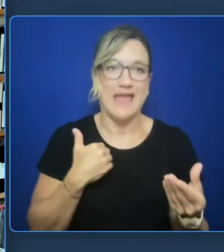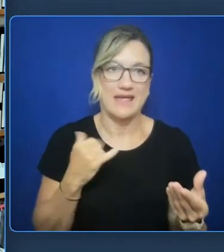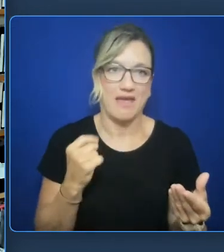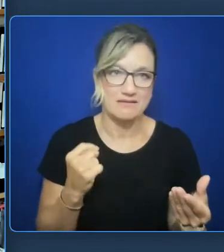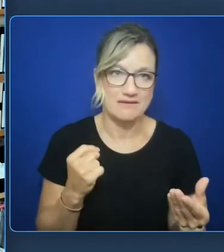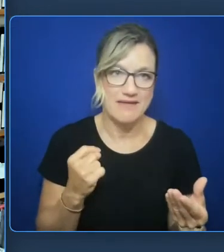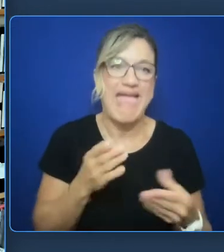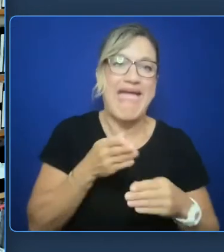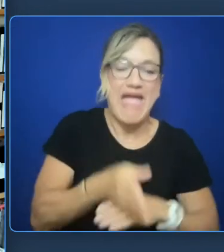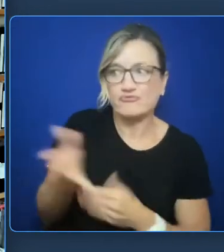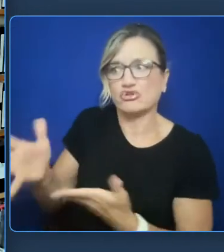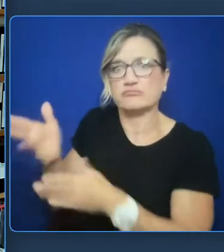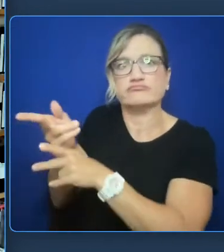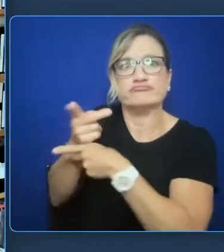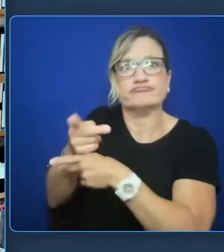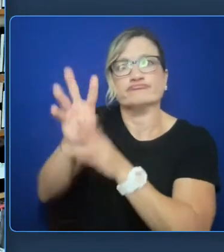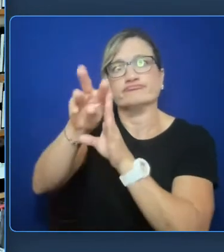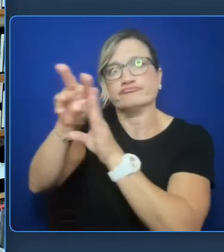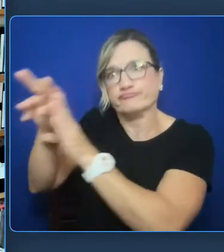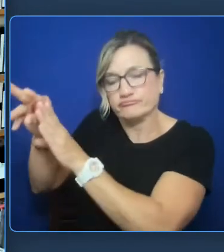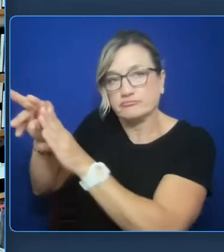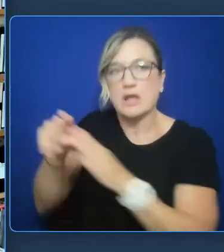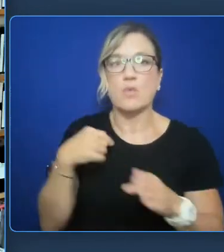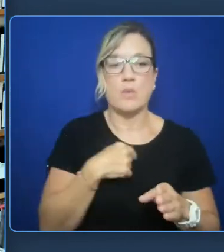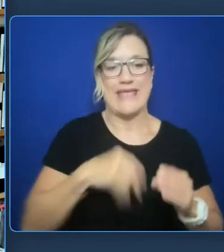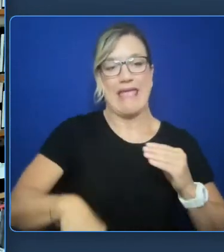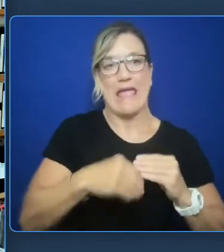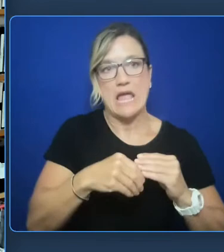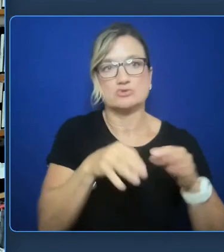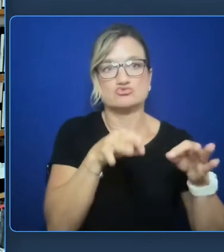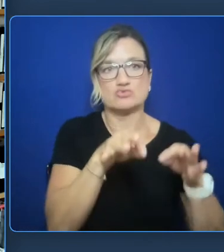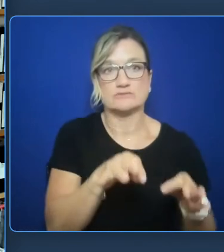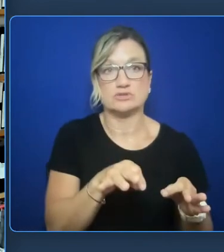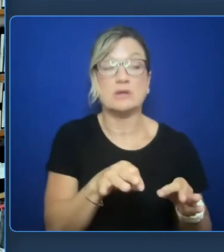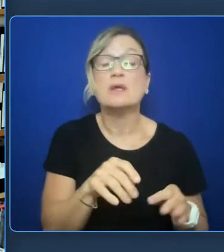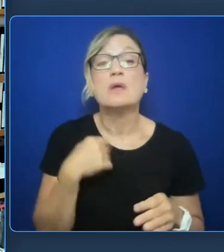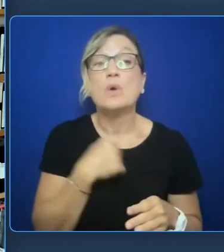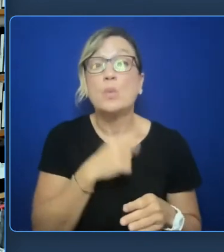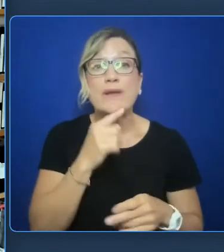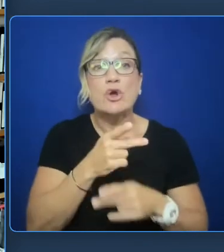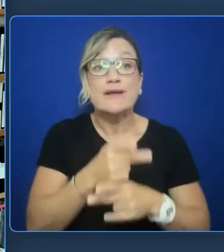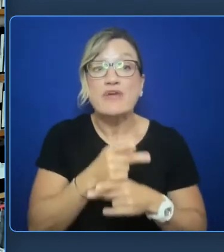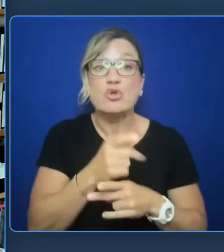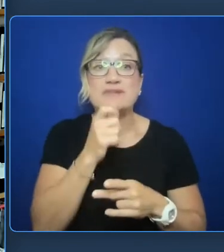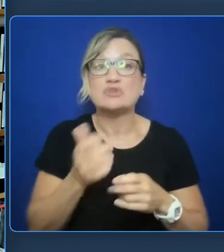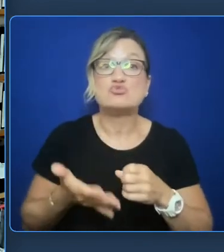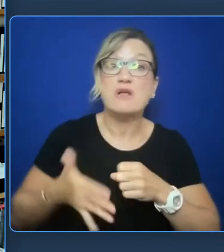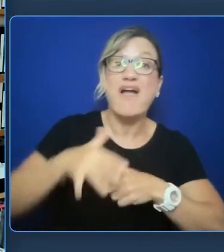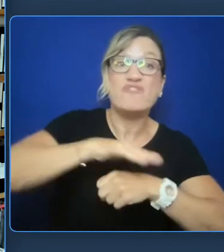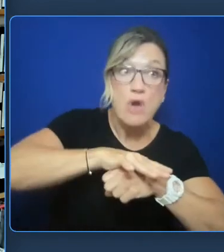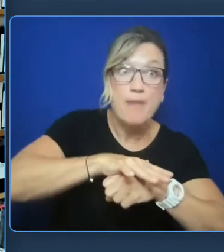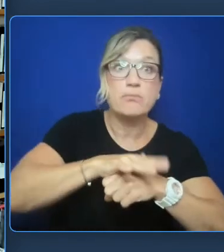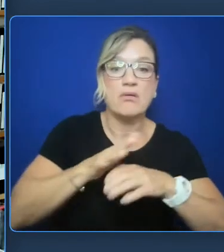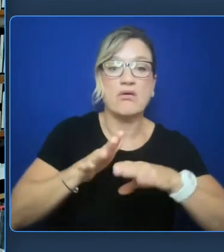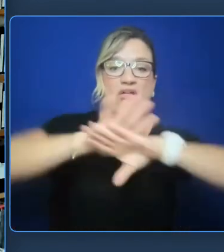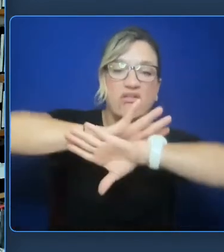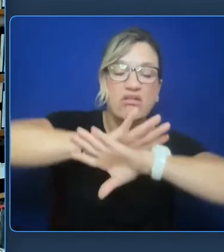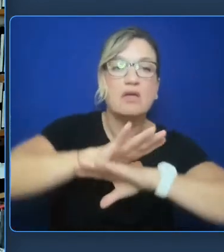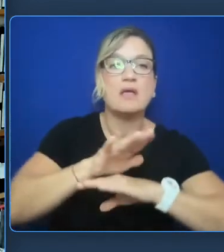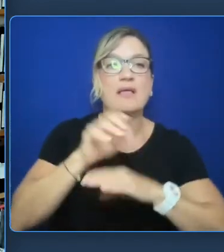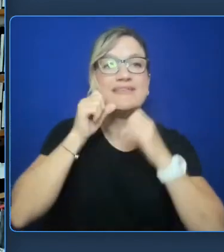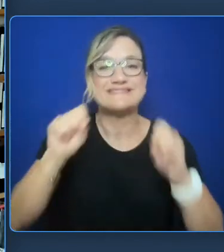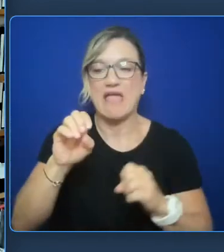Traditionally, we take it after the fact and add the description. And we're careful not to cover those sound effects that have been produced.